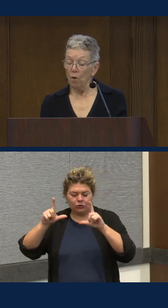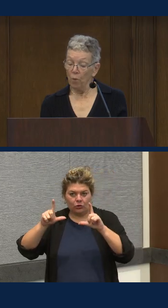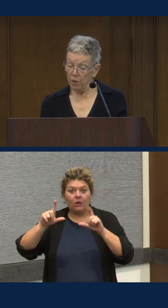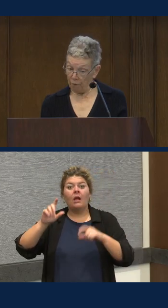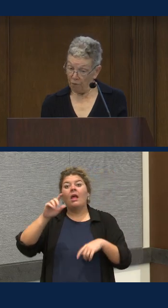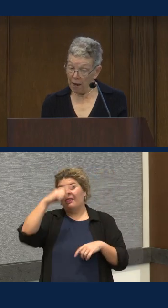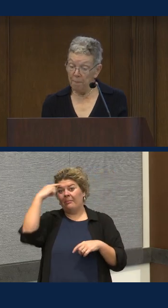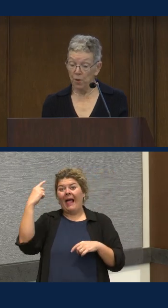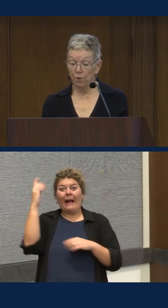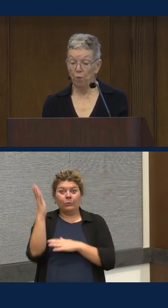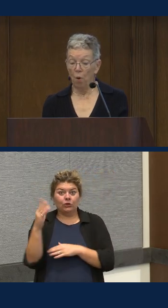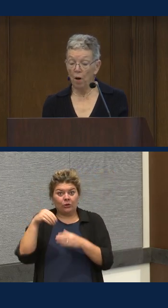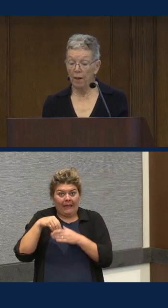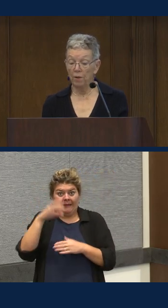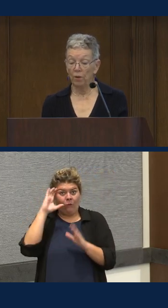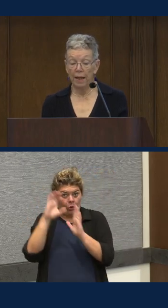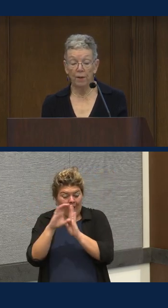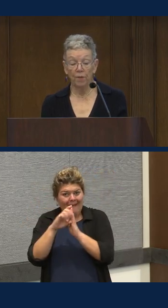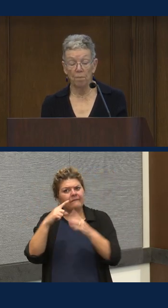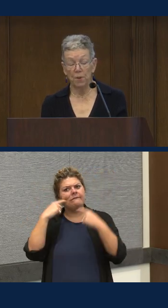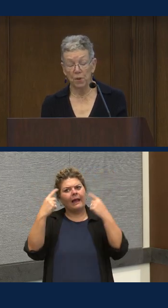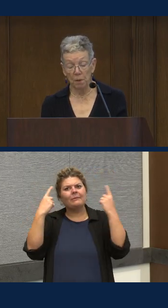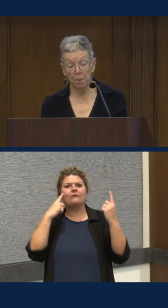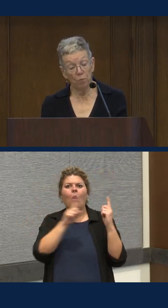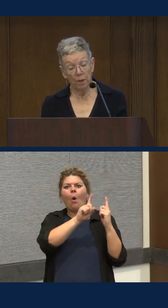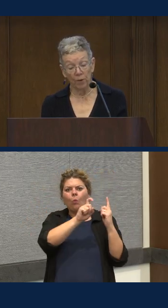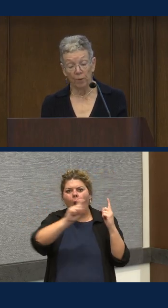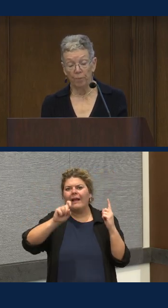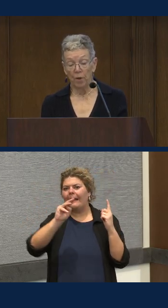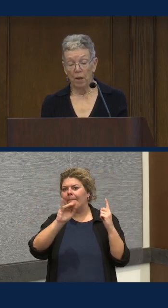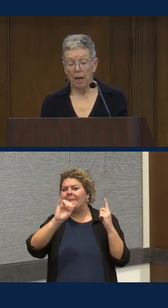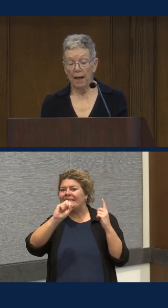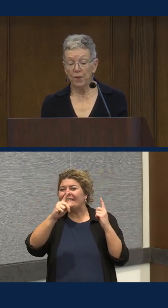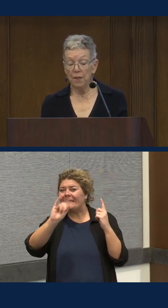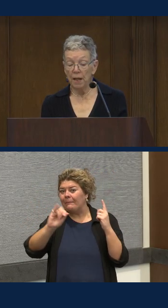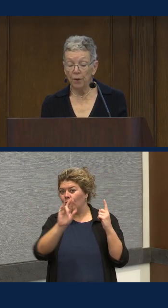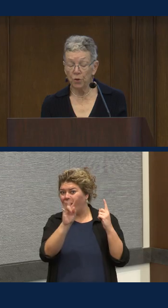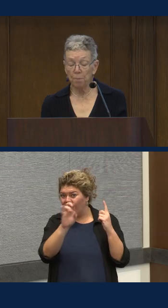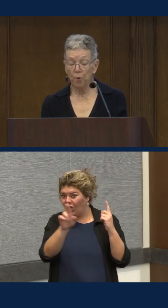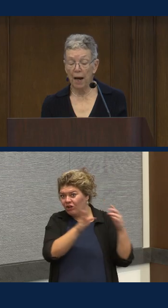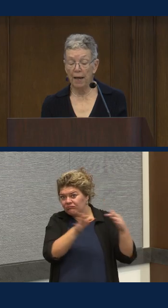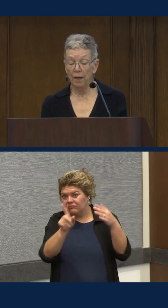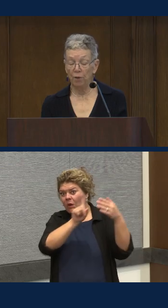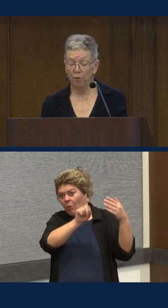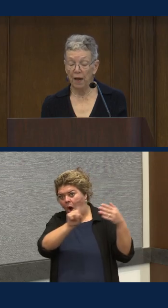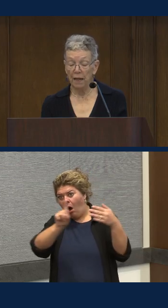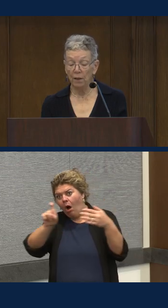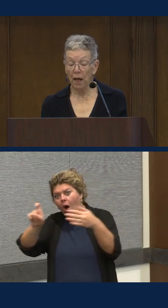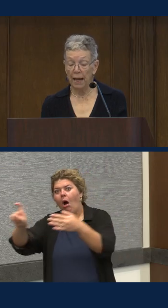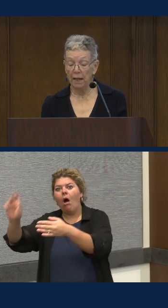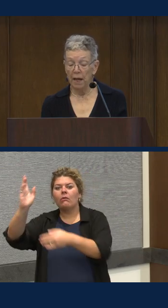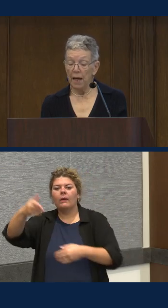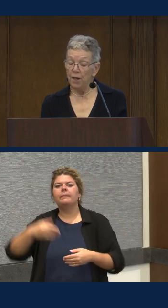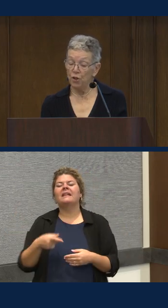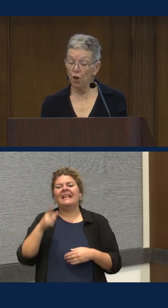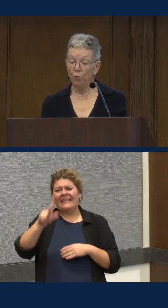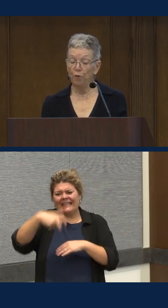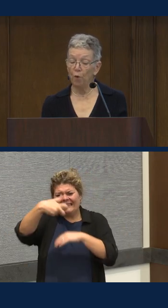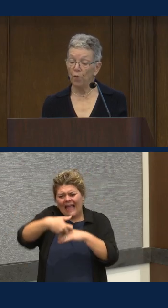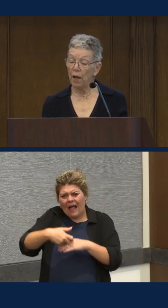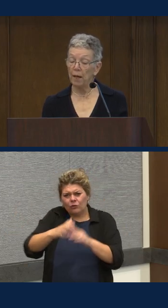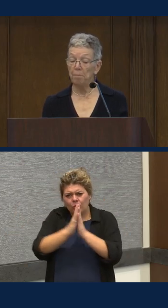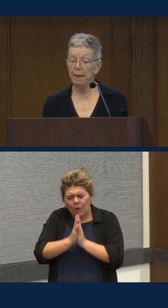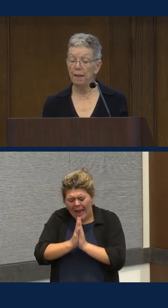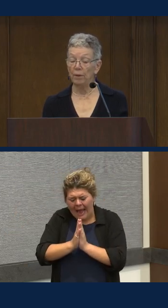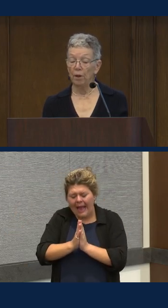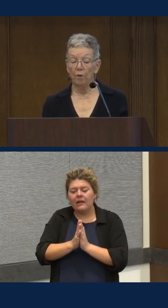photograph was famous for walking the length of the Mississippi River. As he knelt to pray in the fading light, he shone